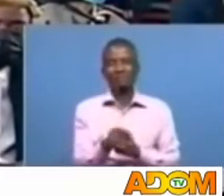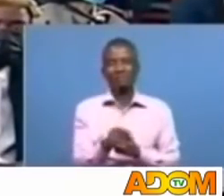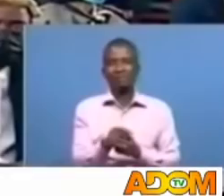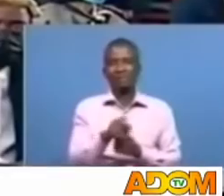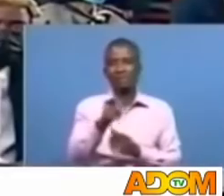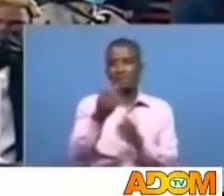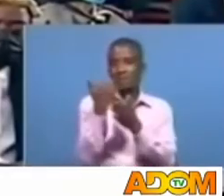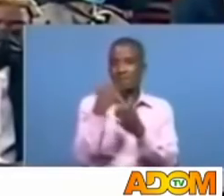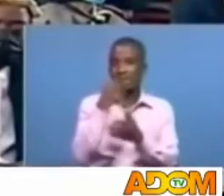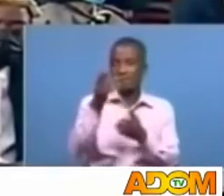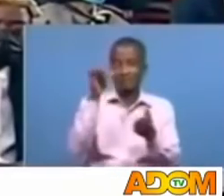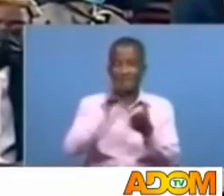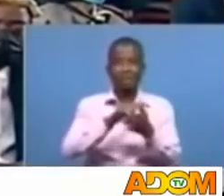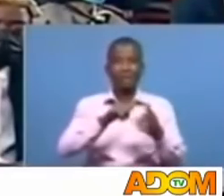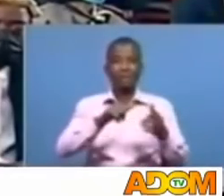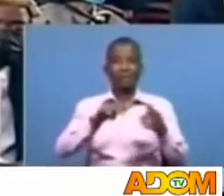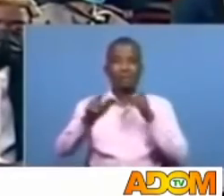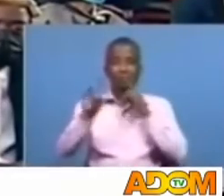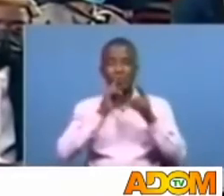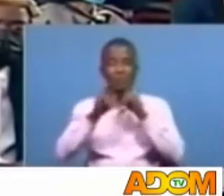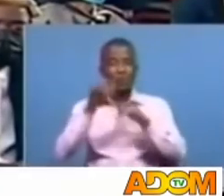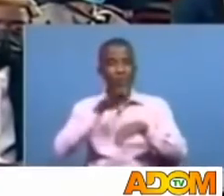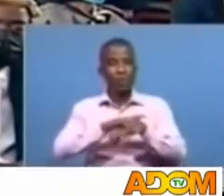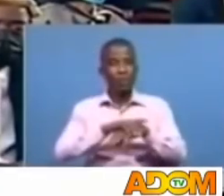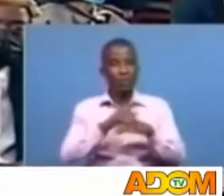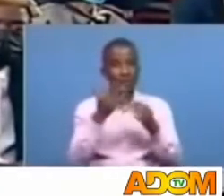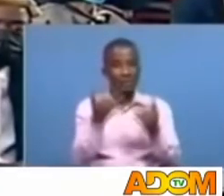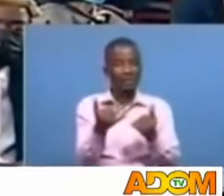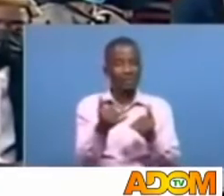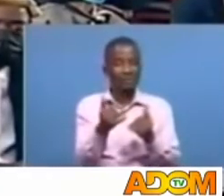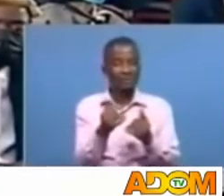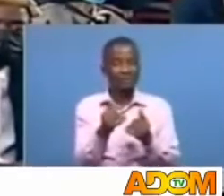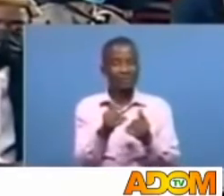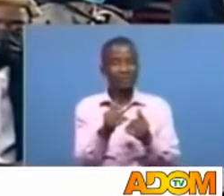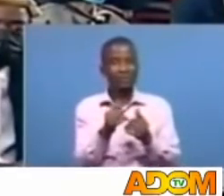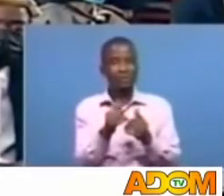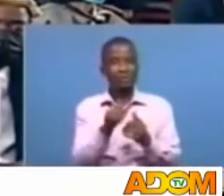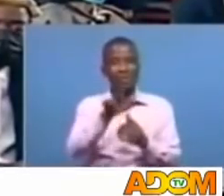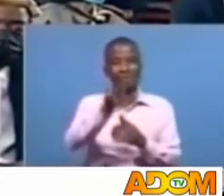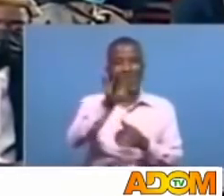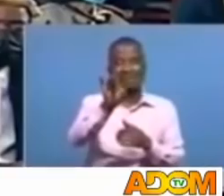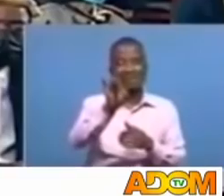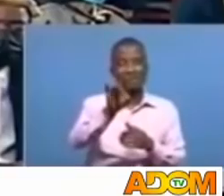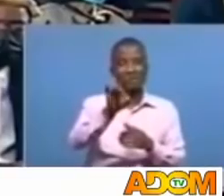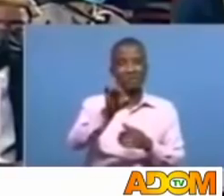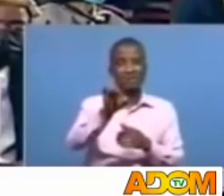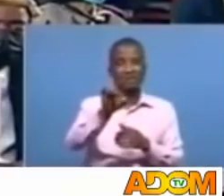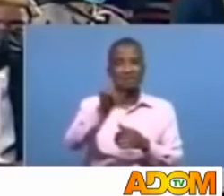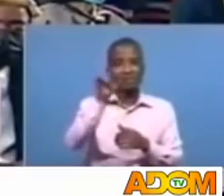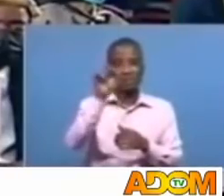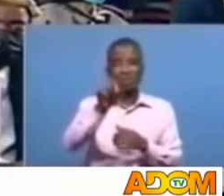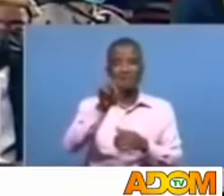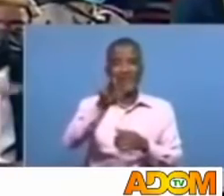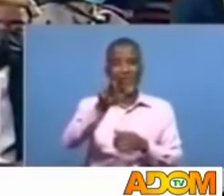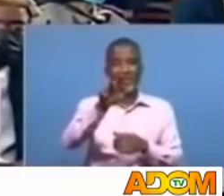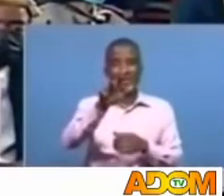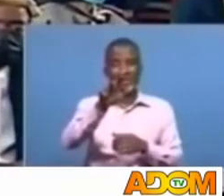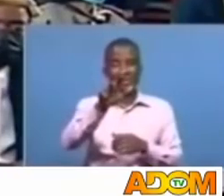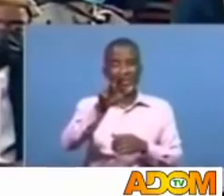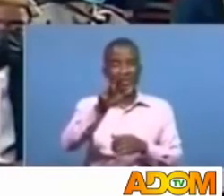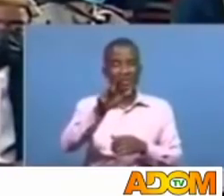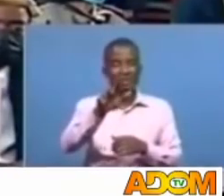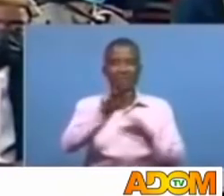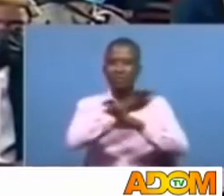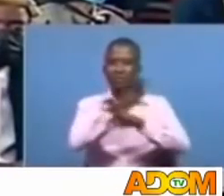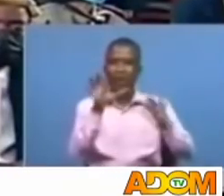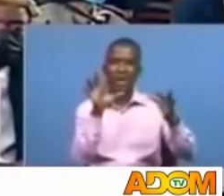I in fact went on to argue, I argued that Rule 38 3E5, in fact, has nothing